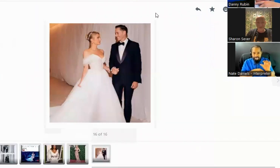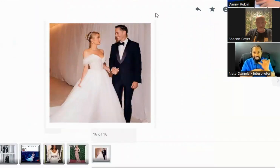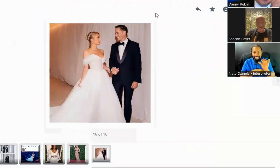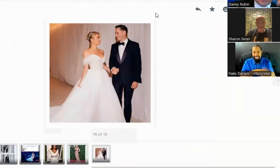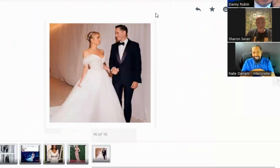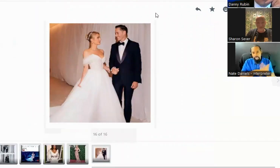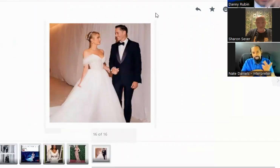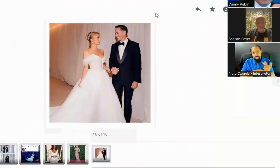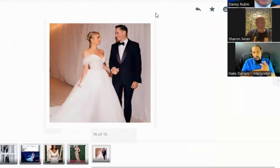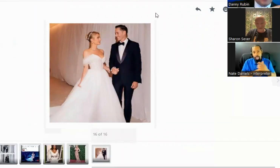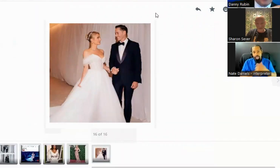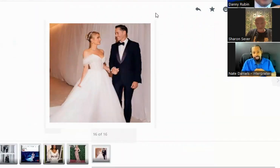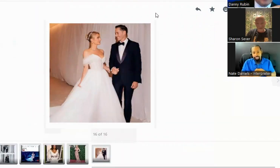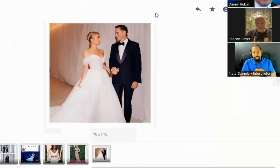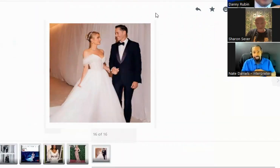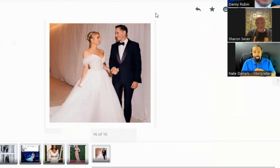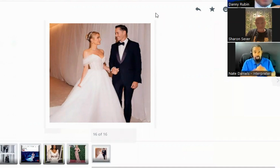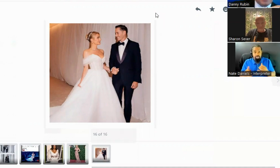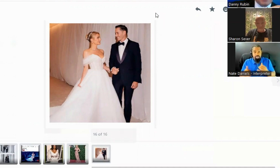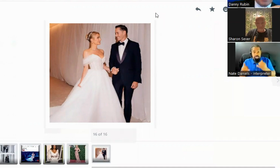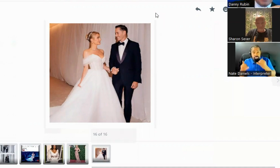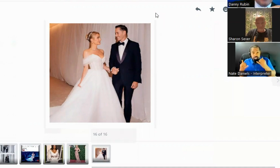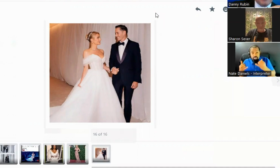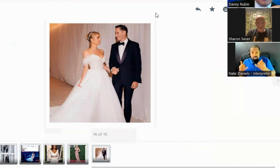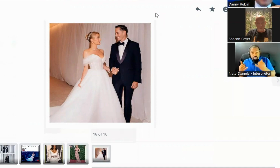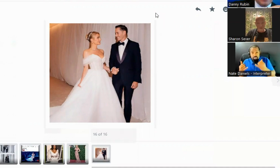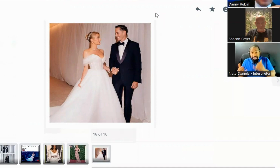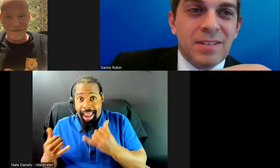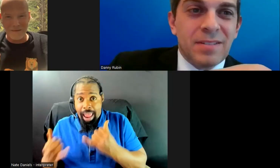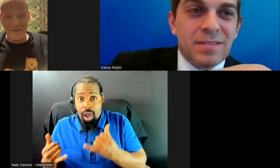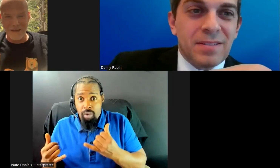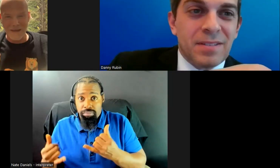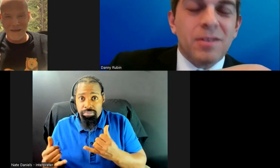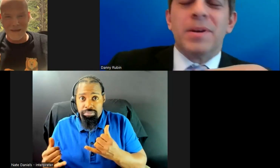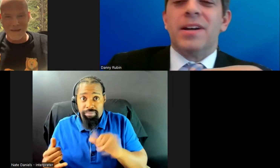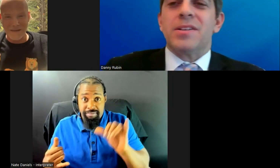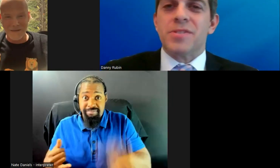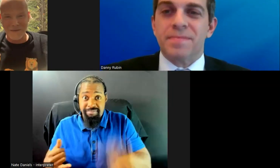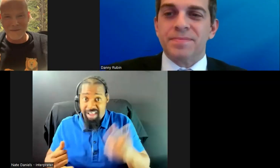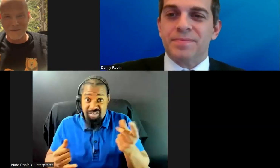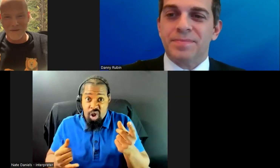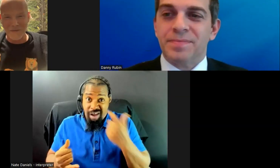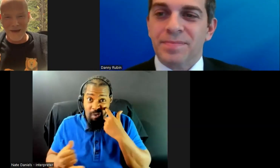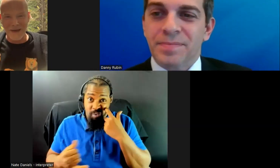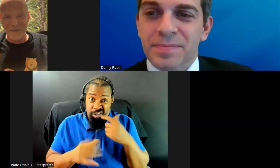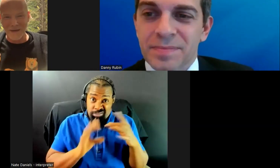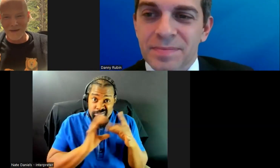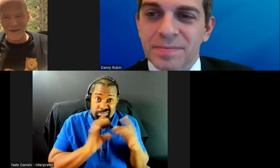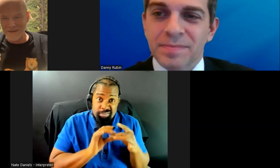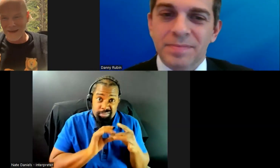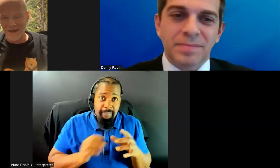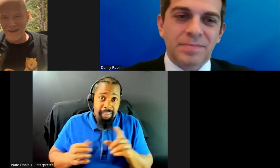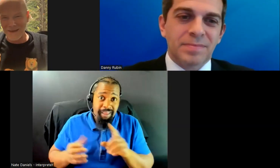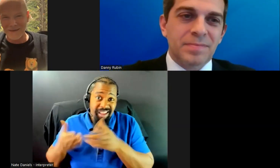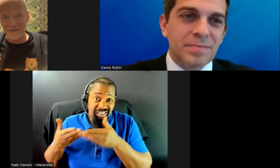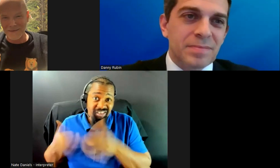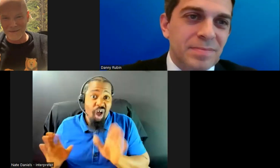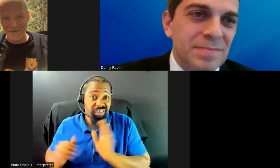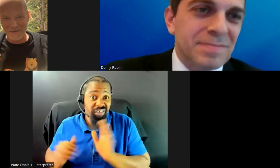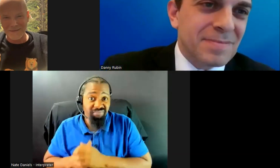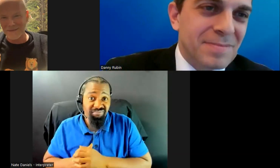everywhere. So this is right now. This is happening right now? Yes. So if anyone hears